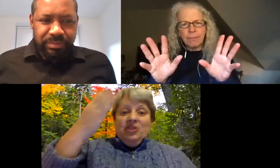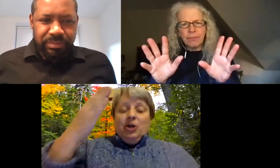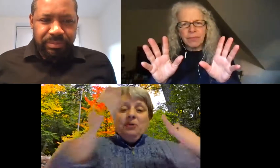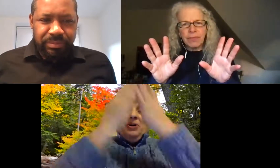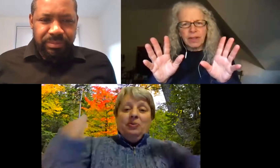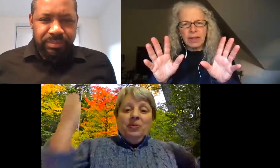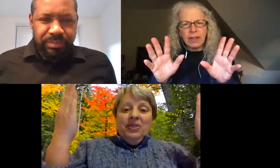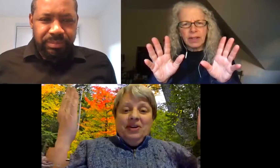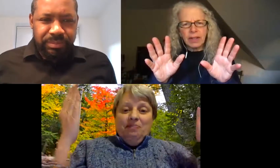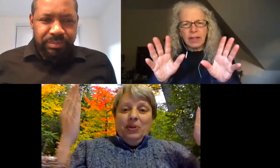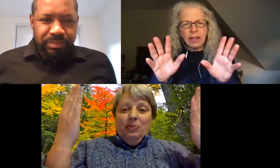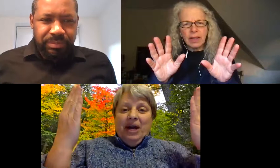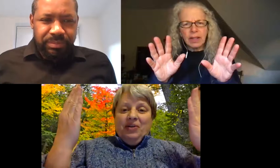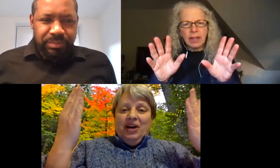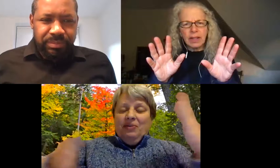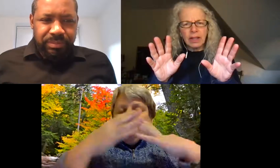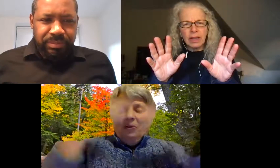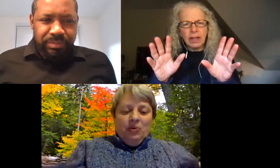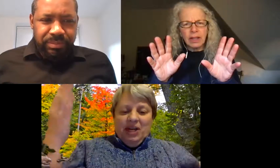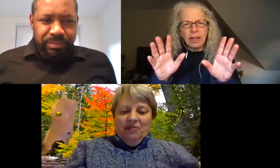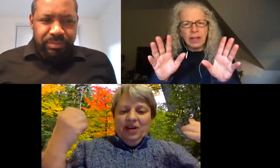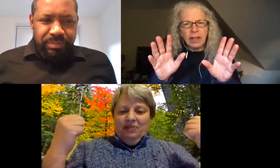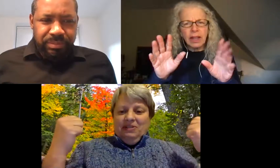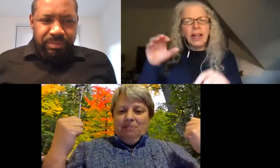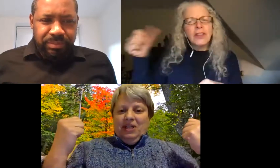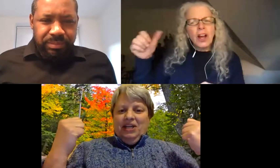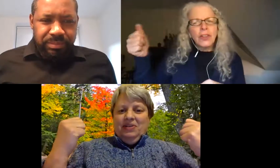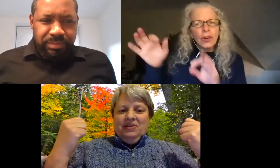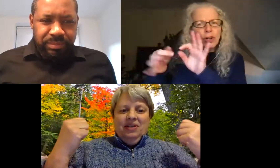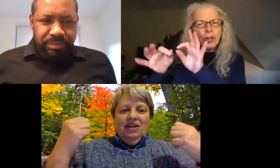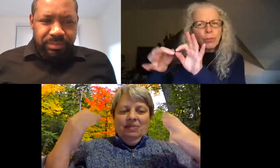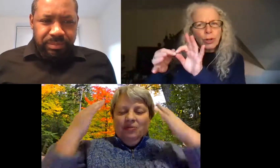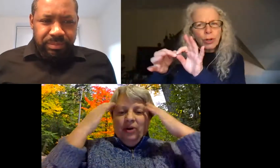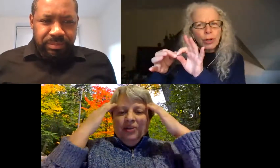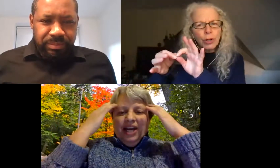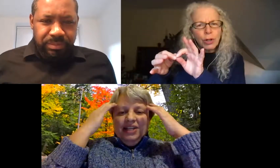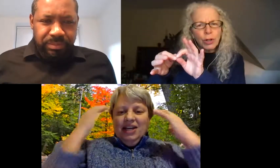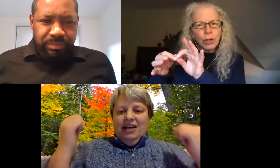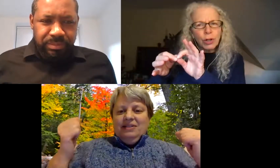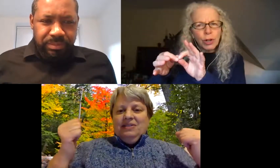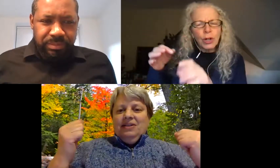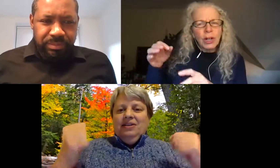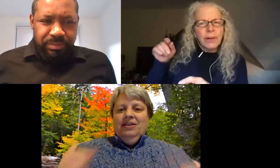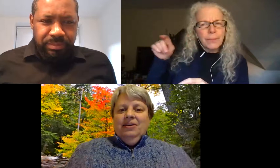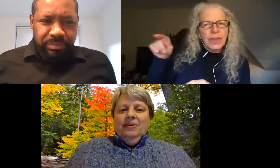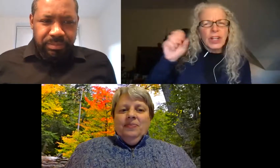second interpreter with the blue background before we get involved in something else, before I forget to